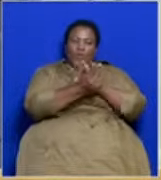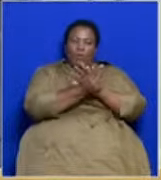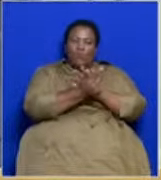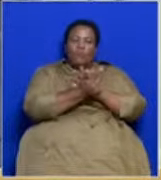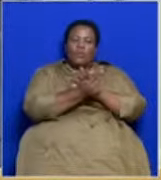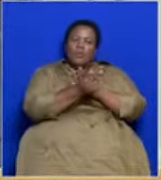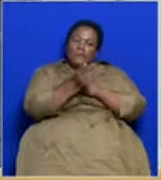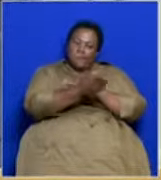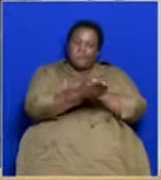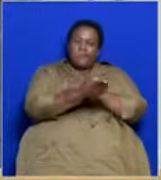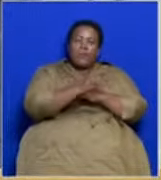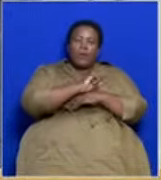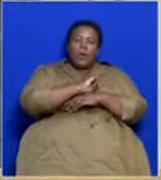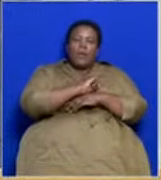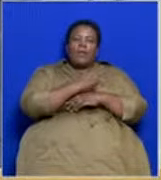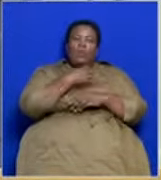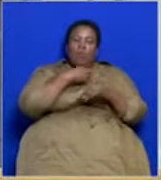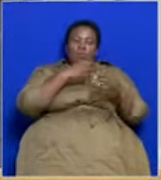cigarette.